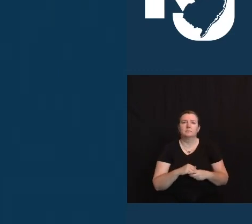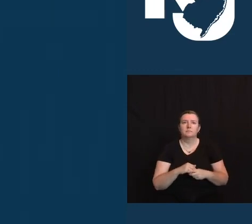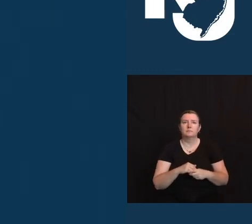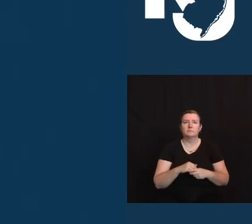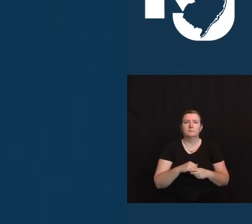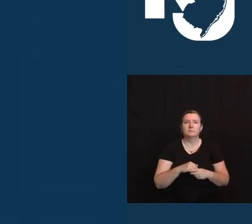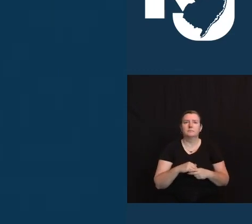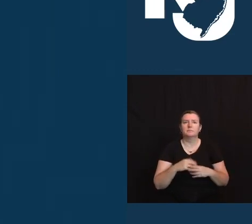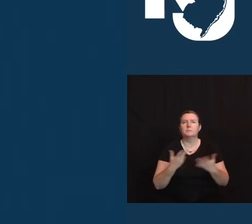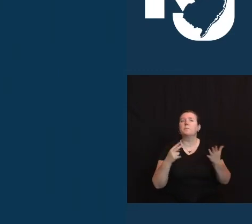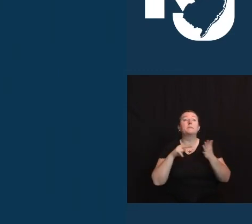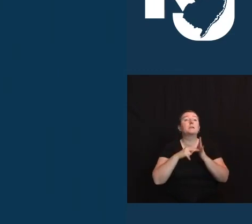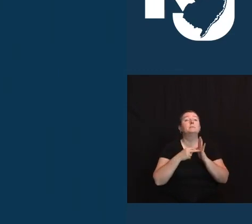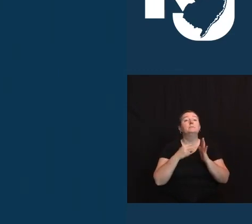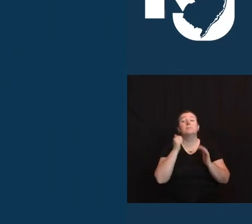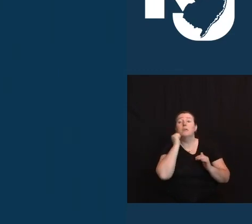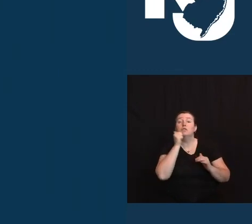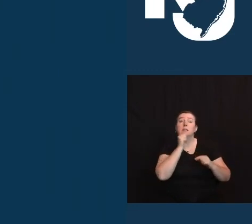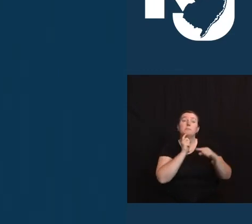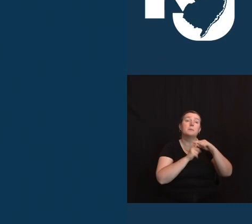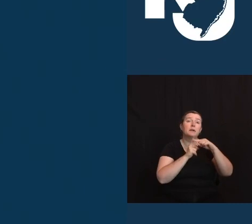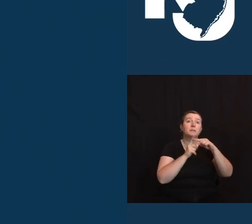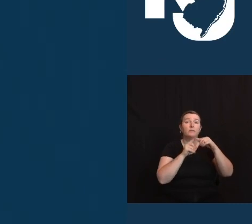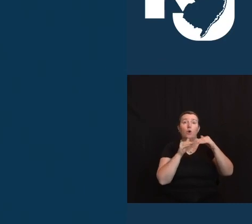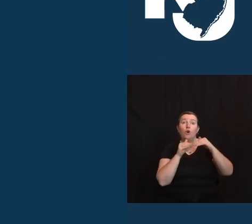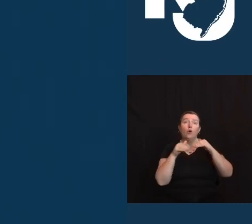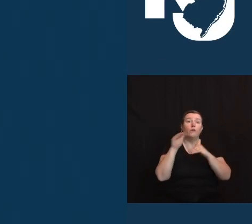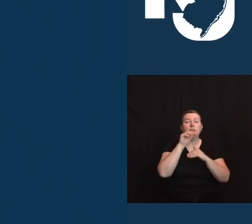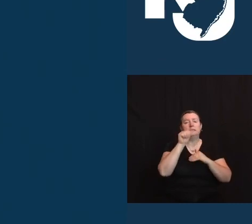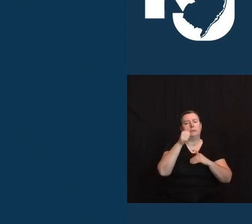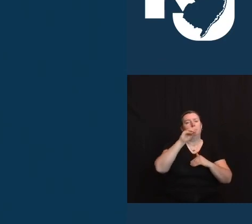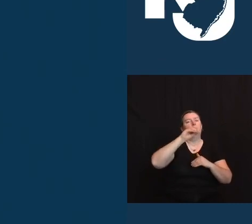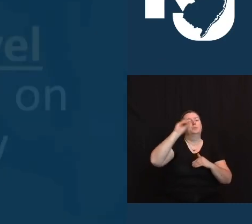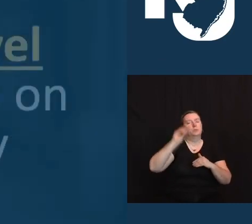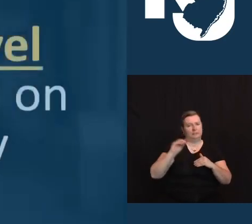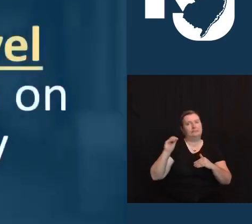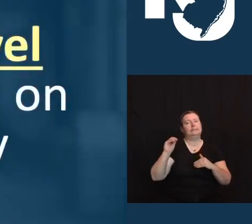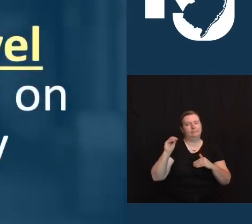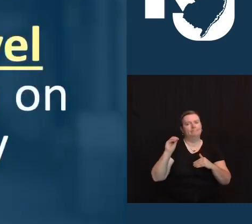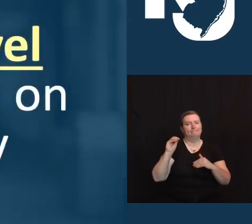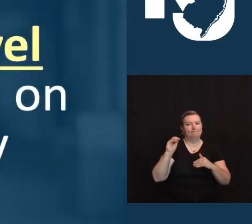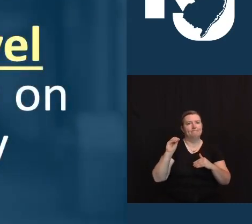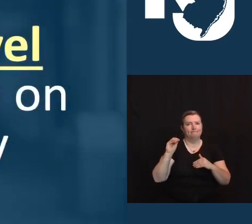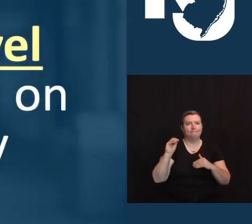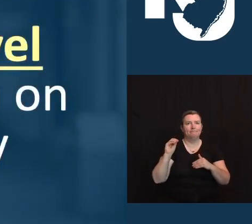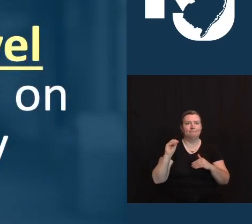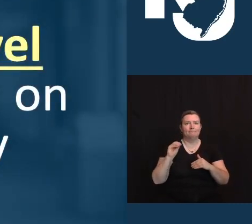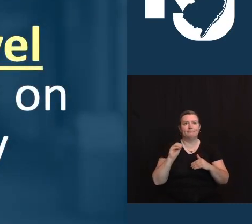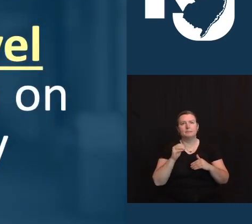daily positivity which is greater than 10%. Visit